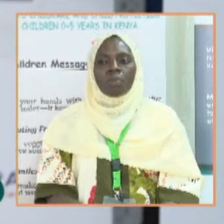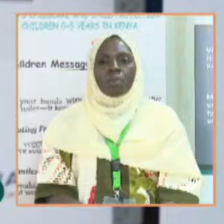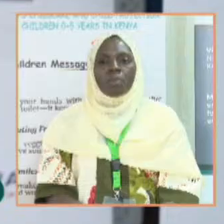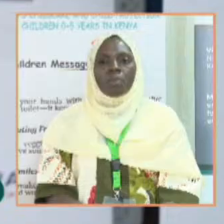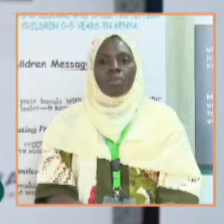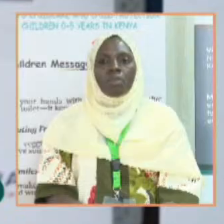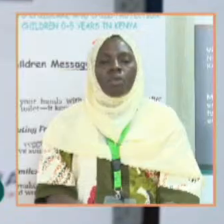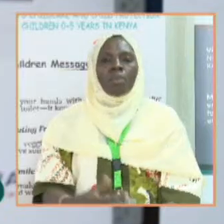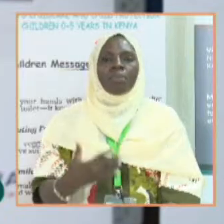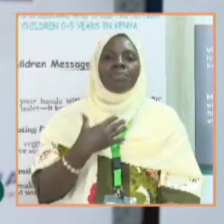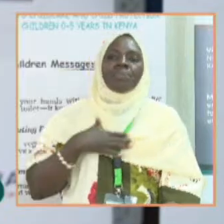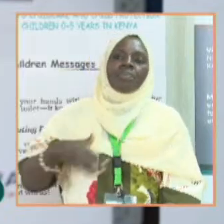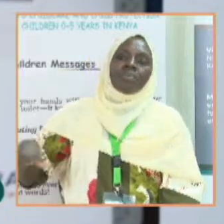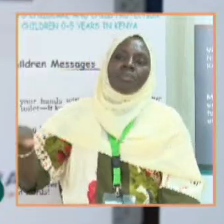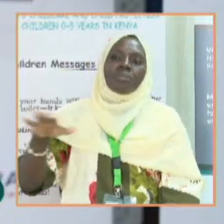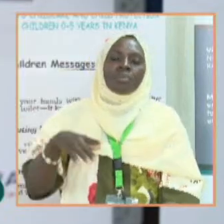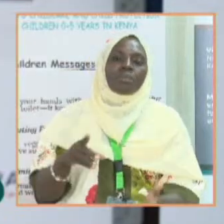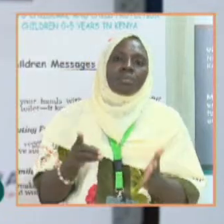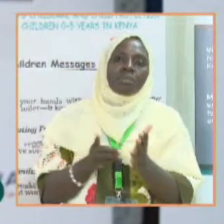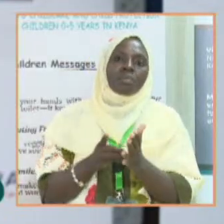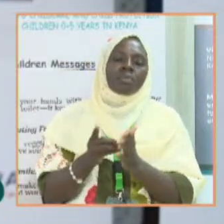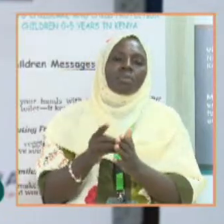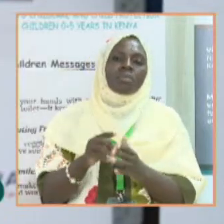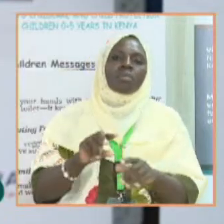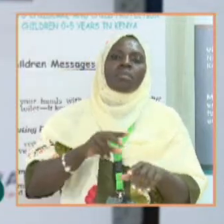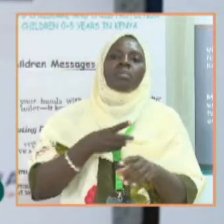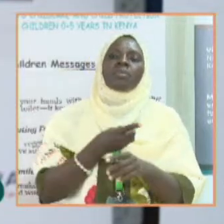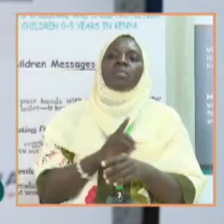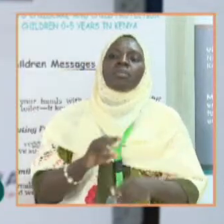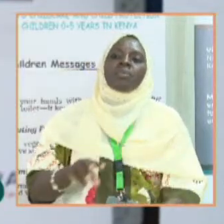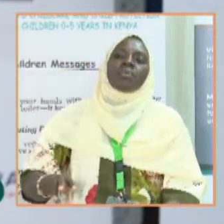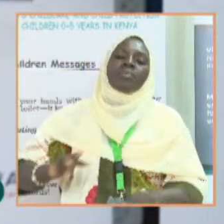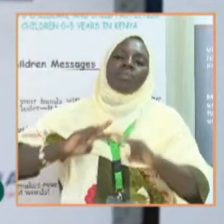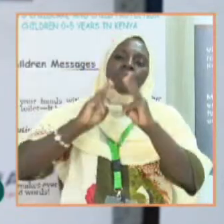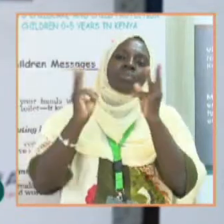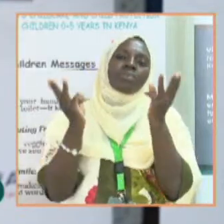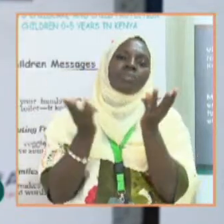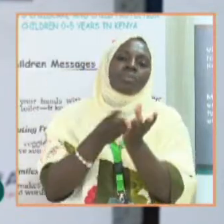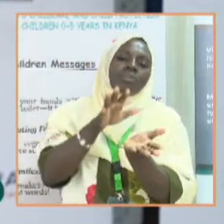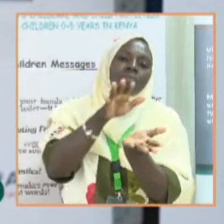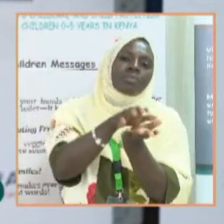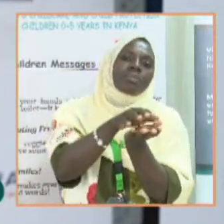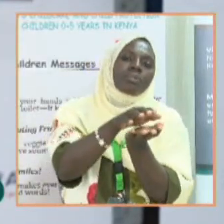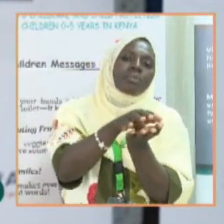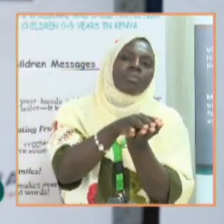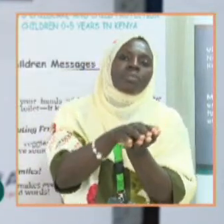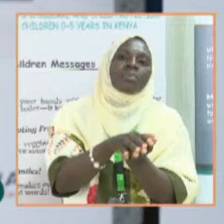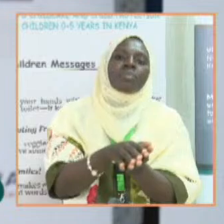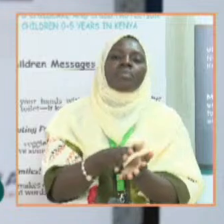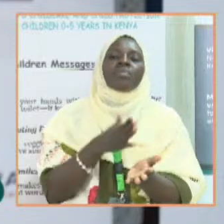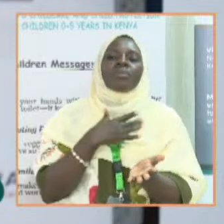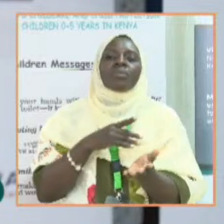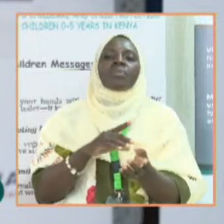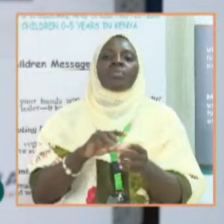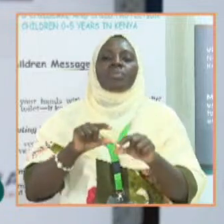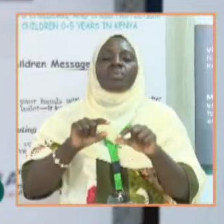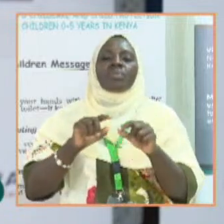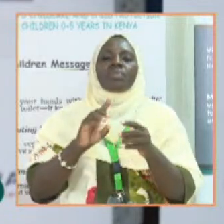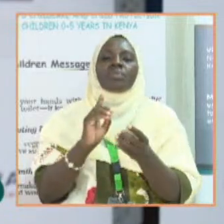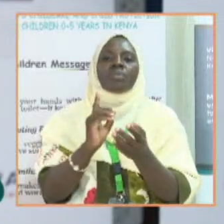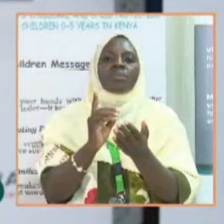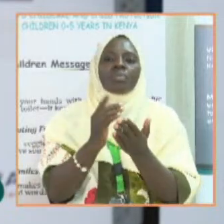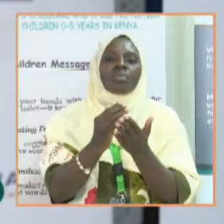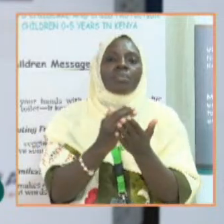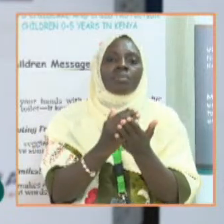rubric that was developed by Survey World Bank 2011 that then tries to categorize systems, and in this case, our systems